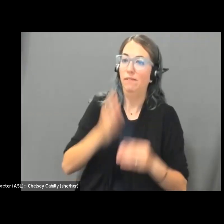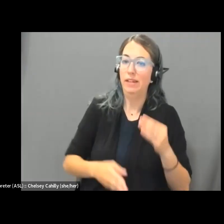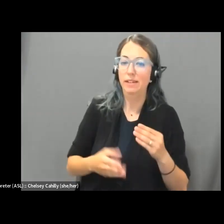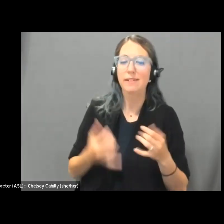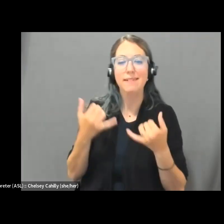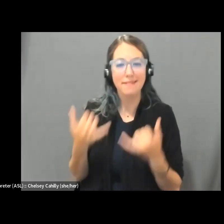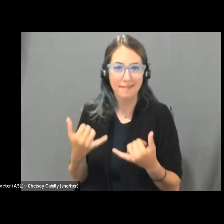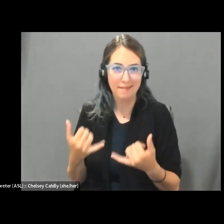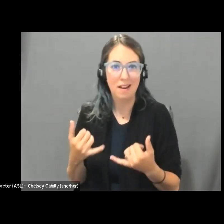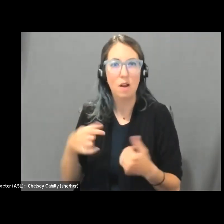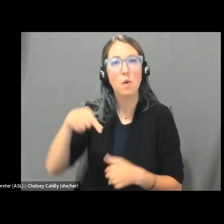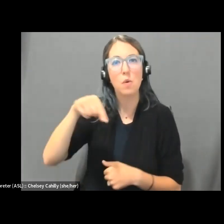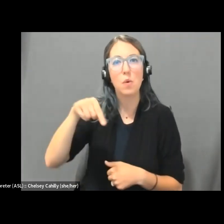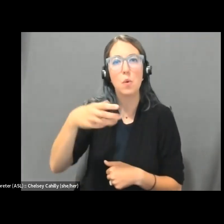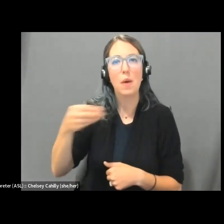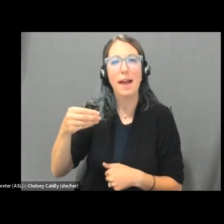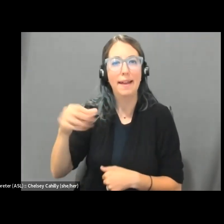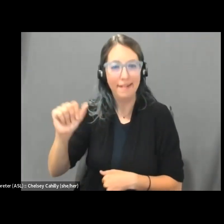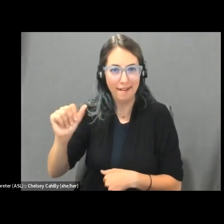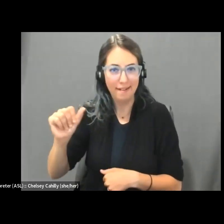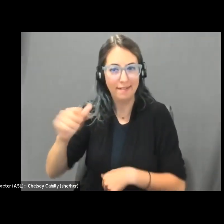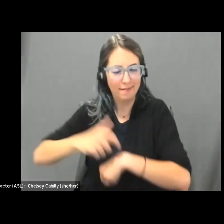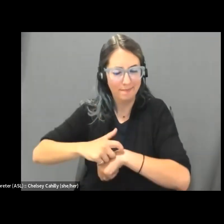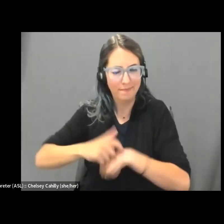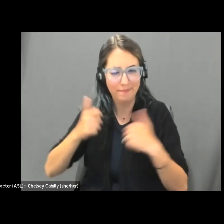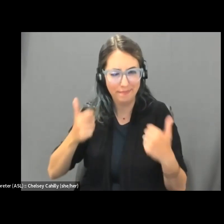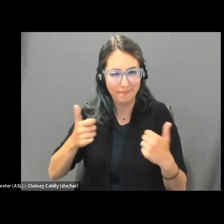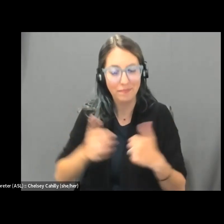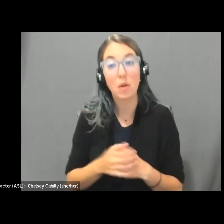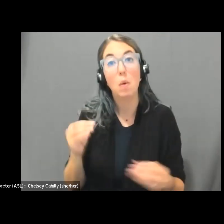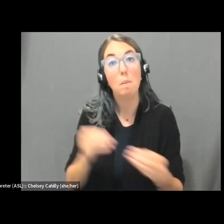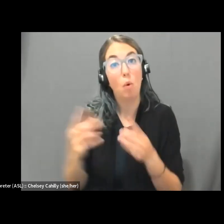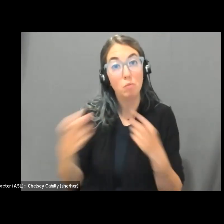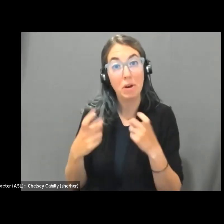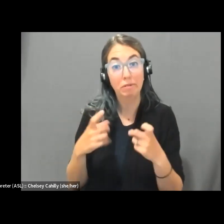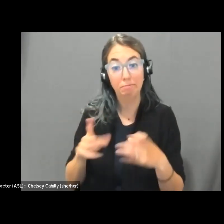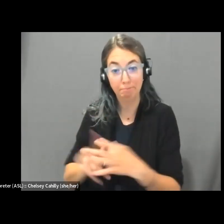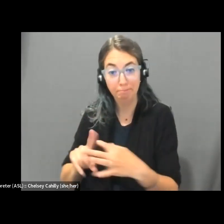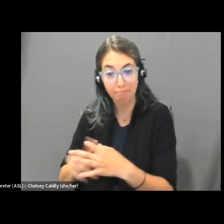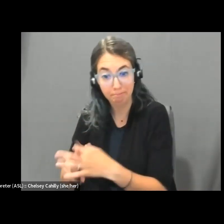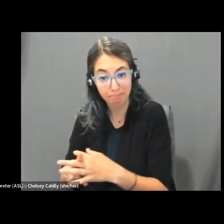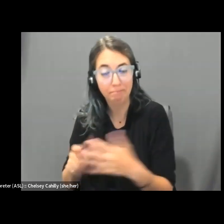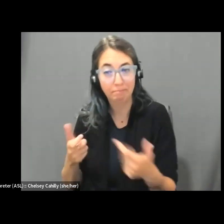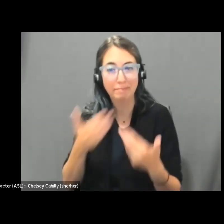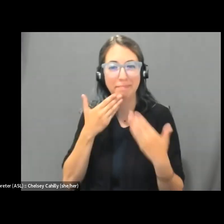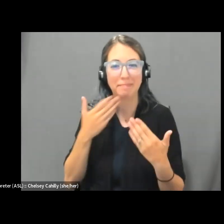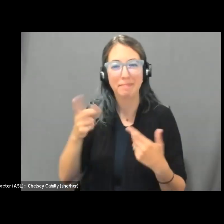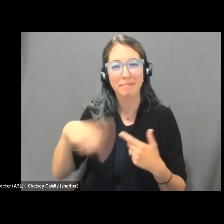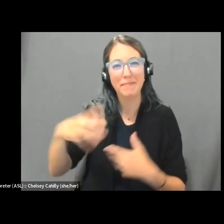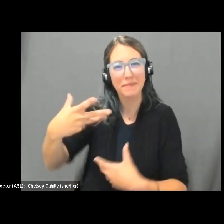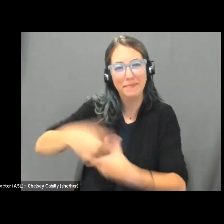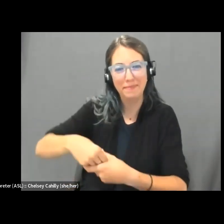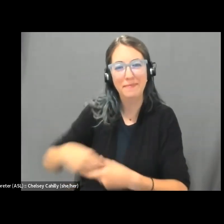to the generosity of our presenters, and we do have some more questions coming in. So thank you all for